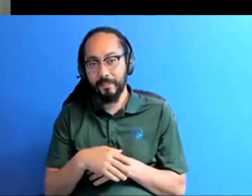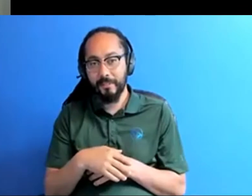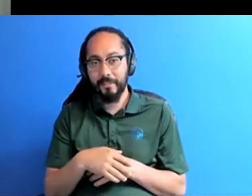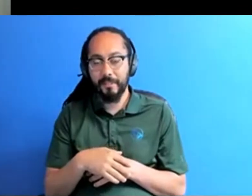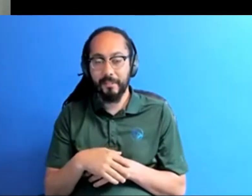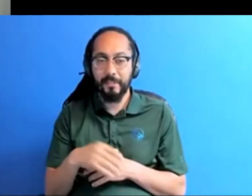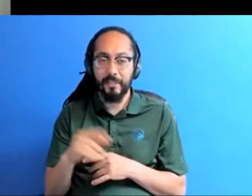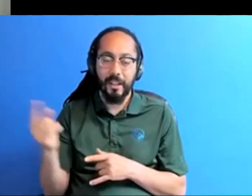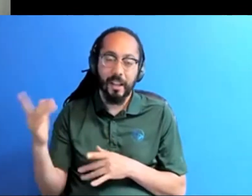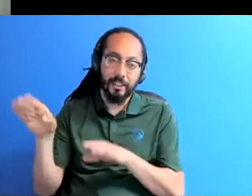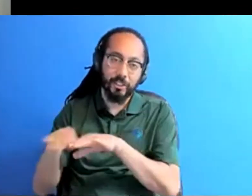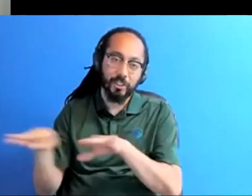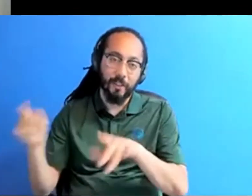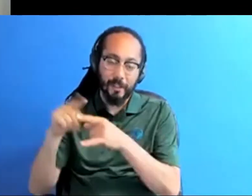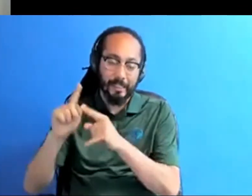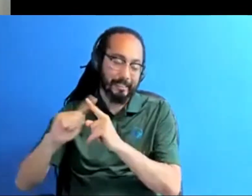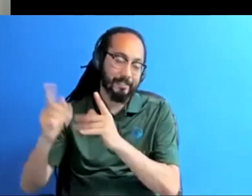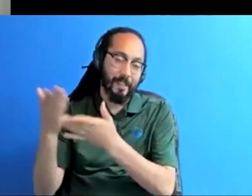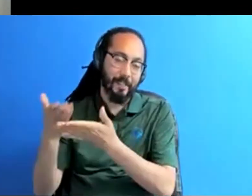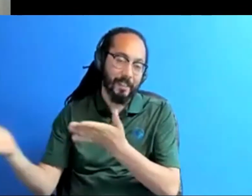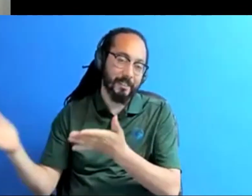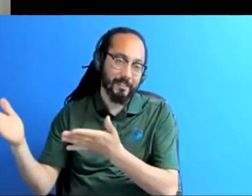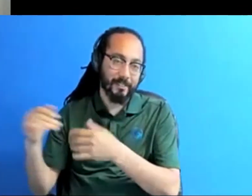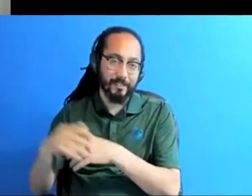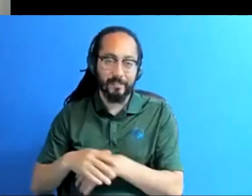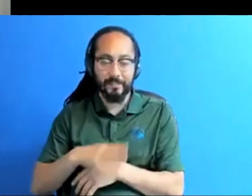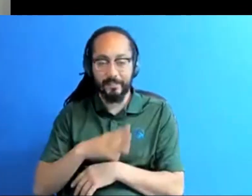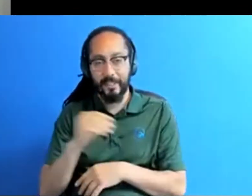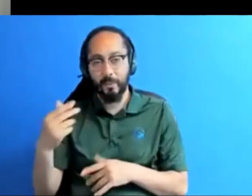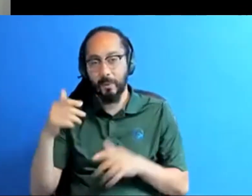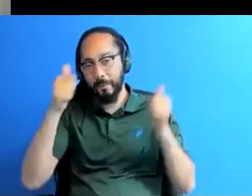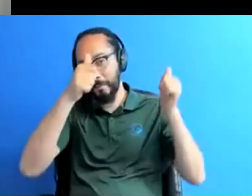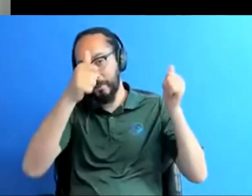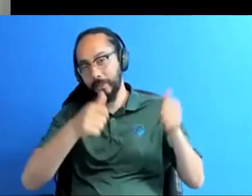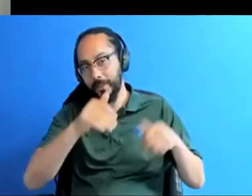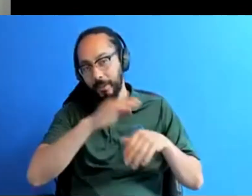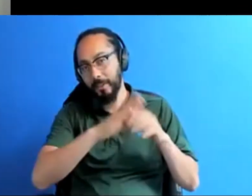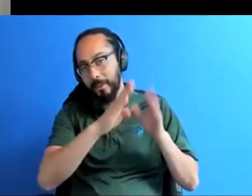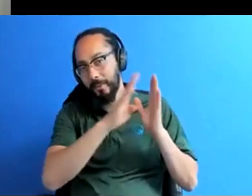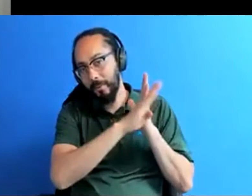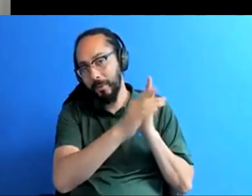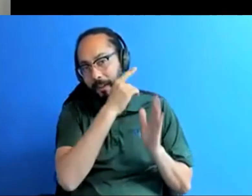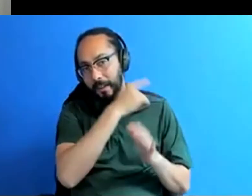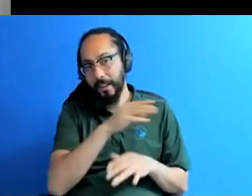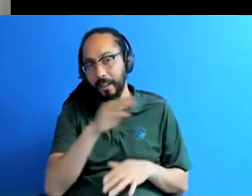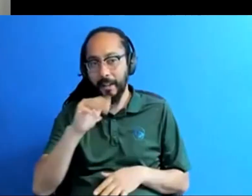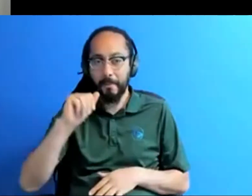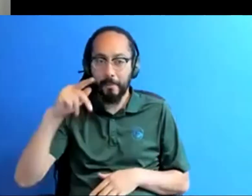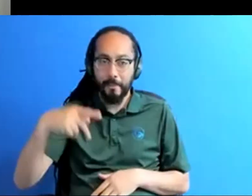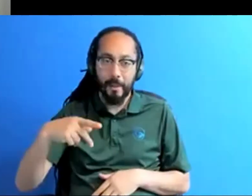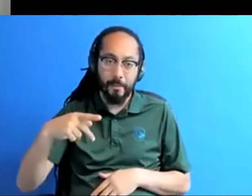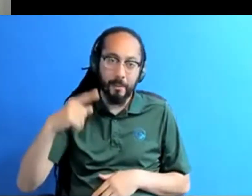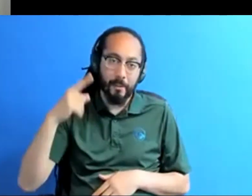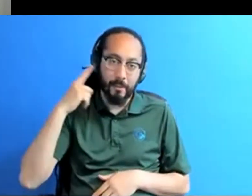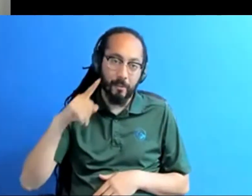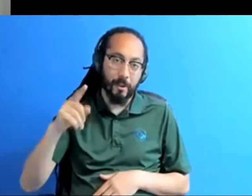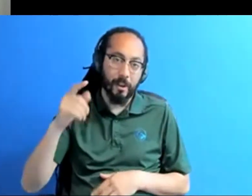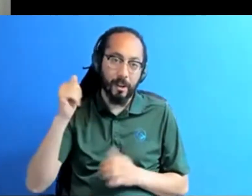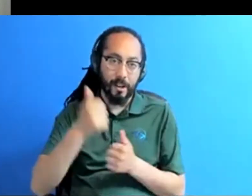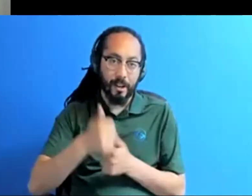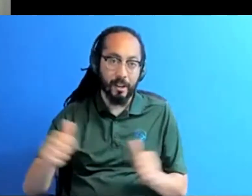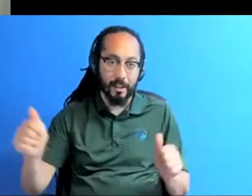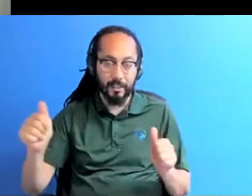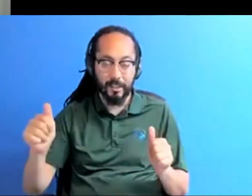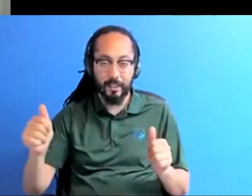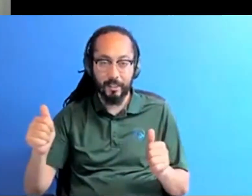random shelf full of things, and one poster on the wall that is a map. For those who are also